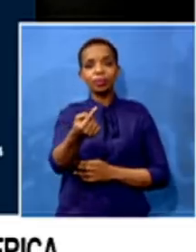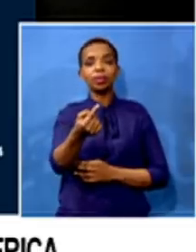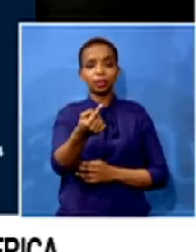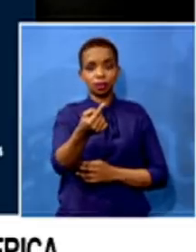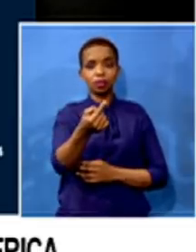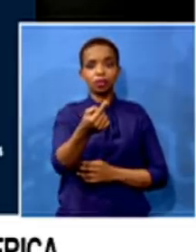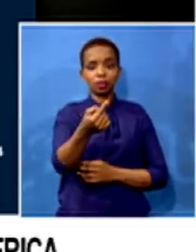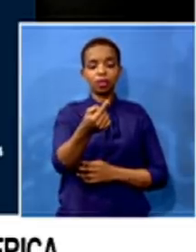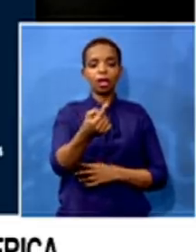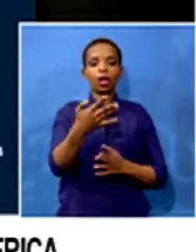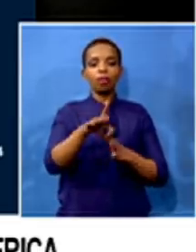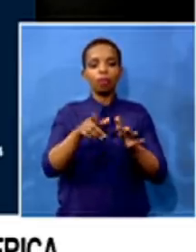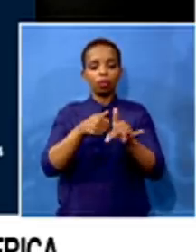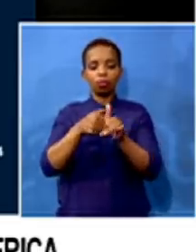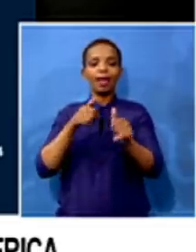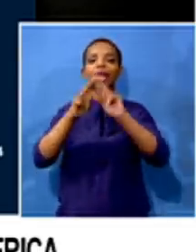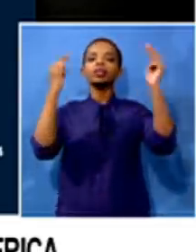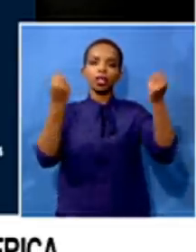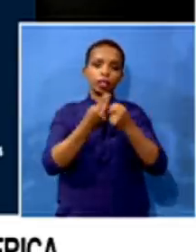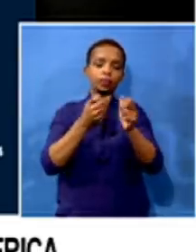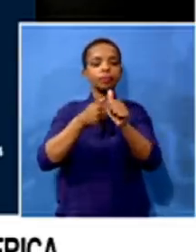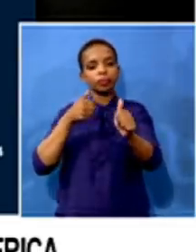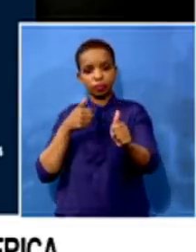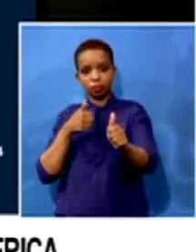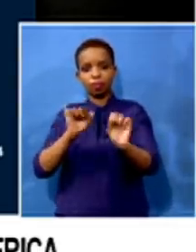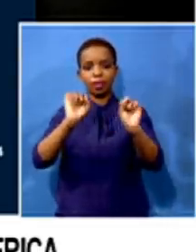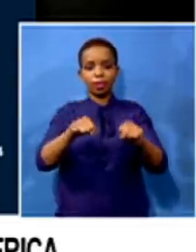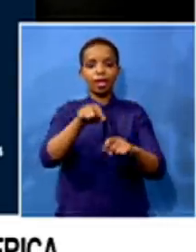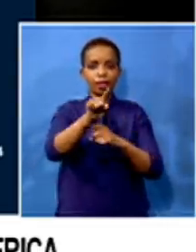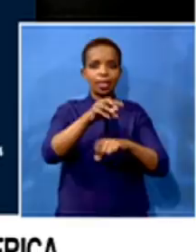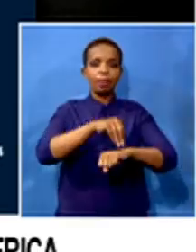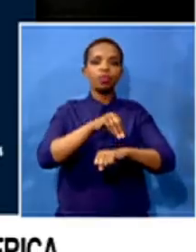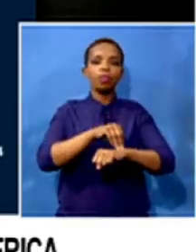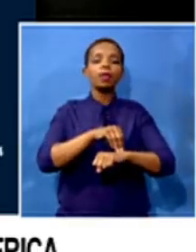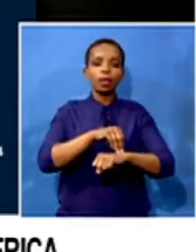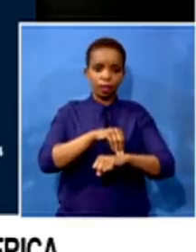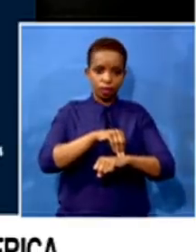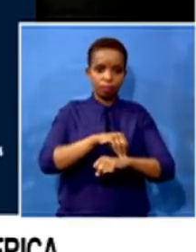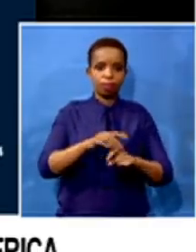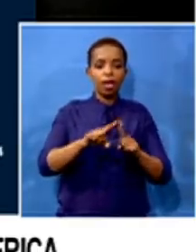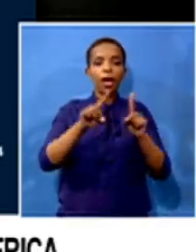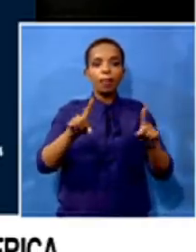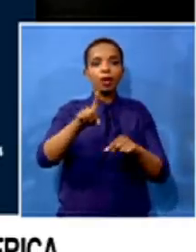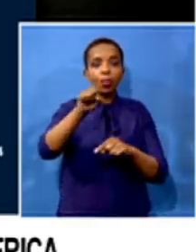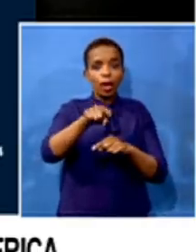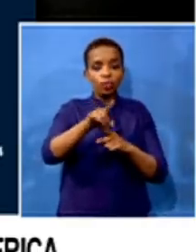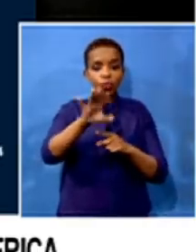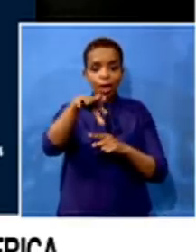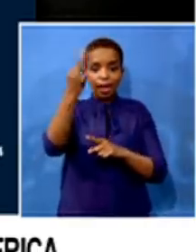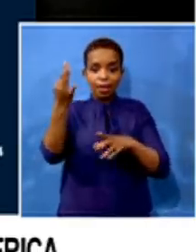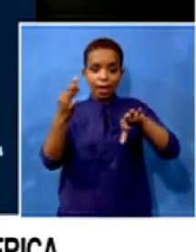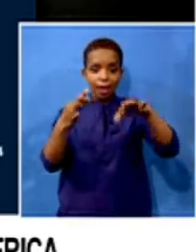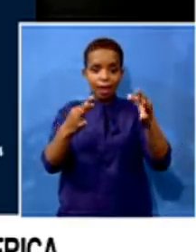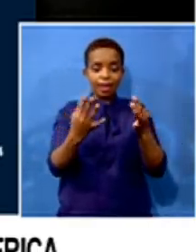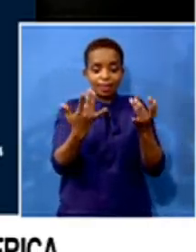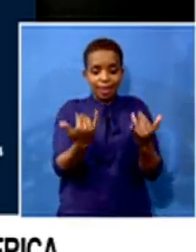the backlog nationally. So yes, that is a problem. However, we need to analyze what we have now. And that backlog